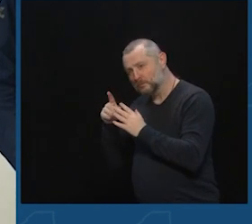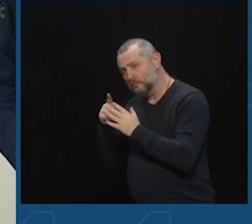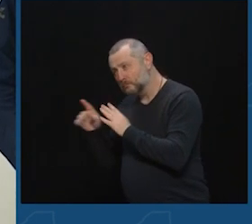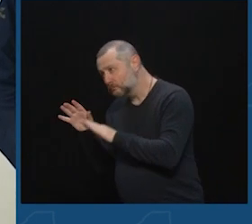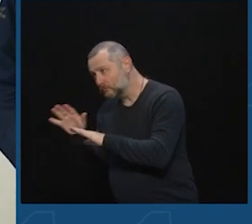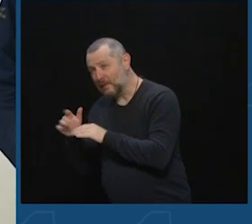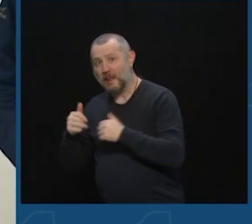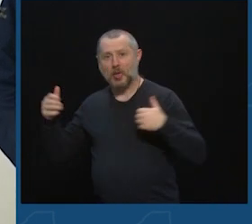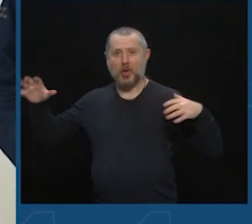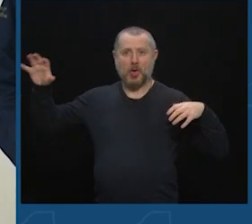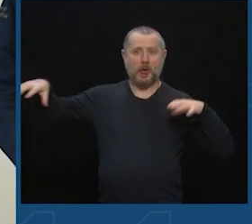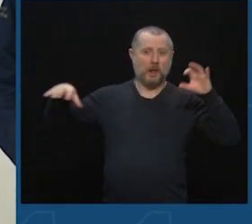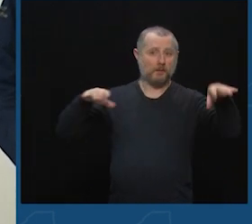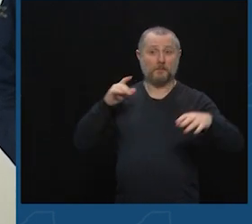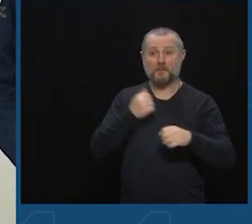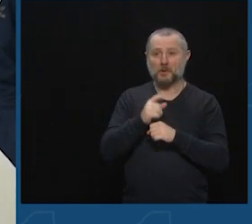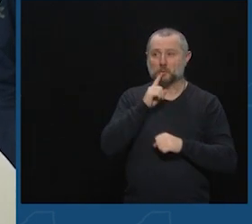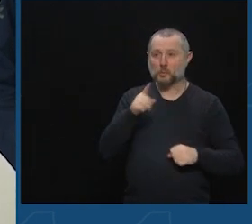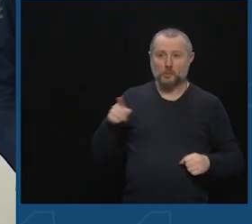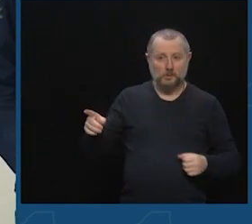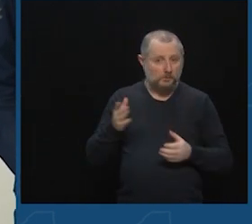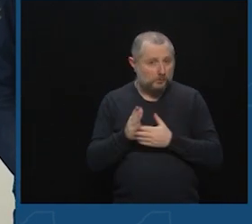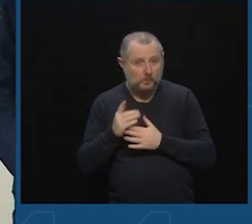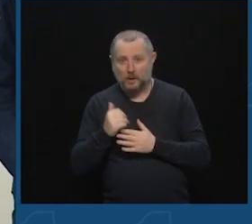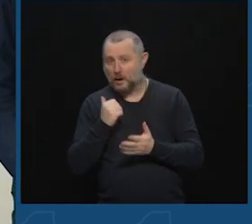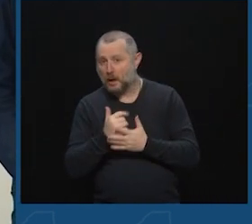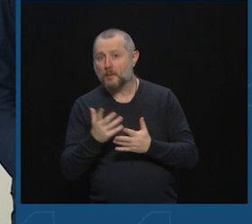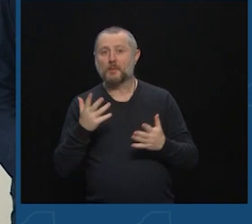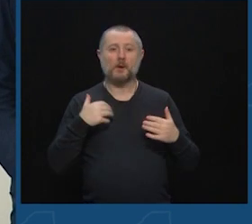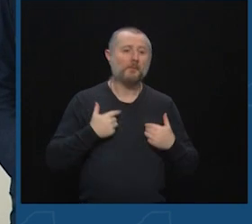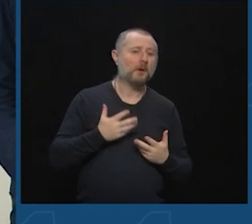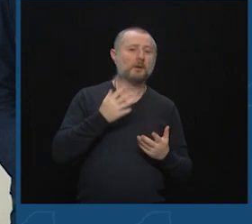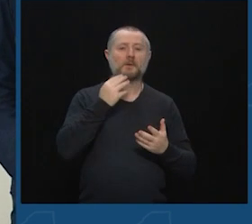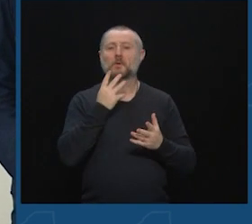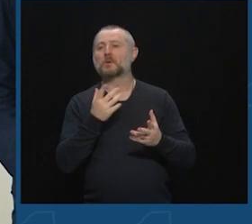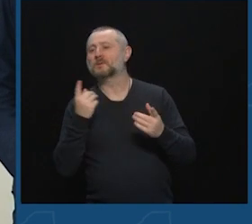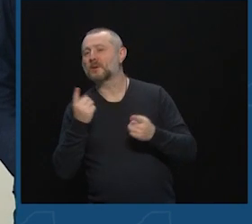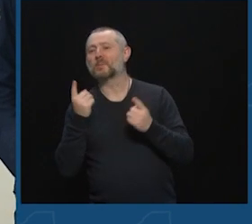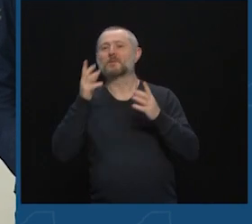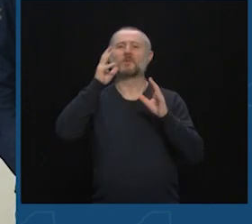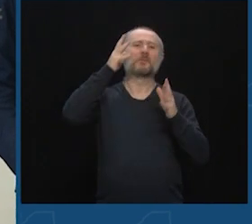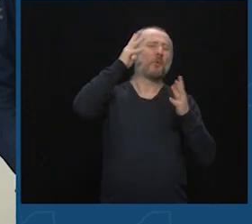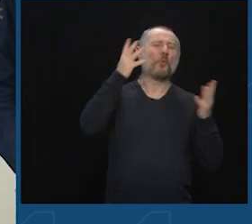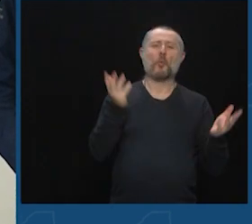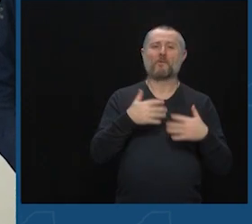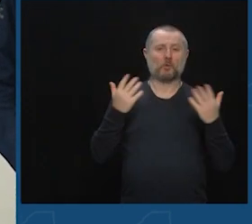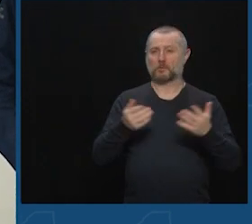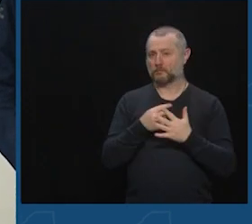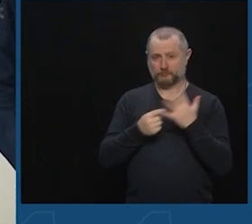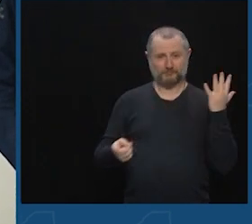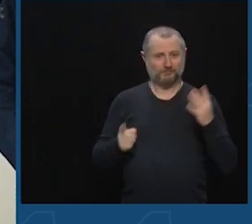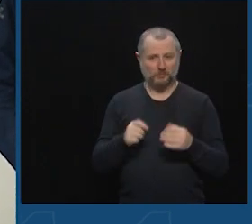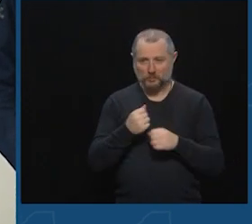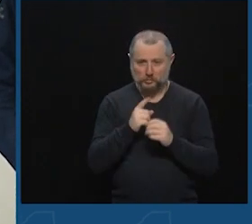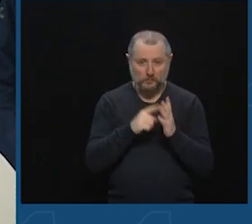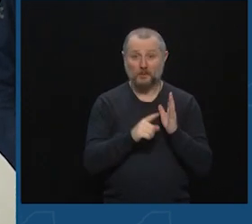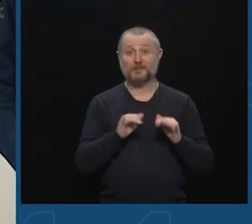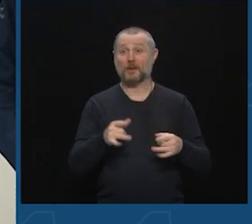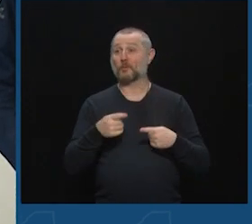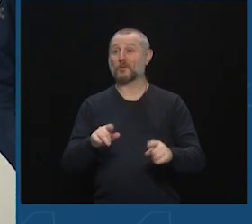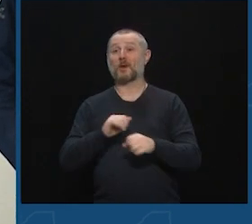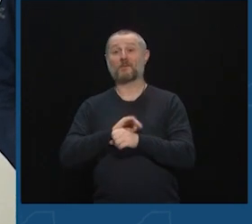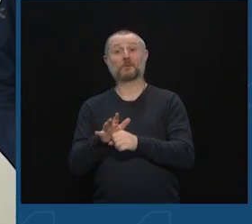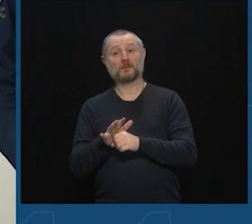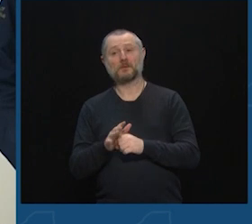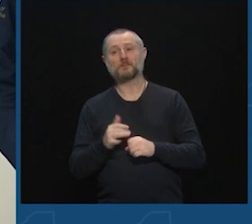most help with their animals, or an aging parent, or someone who needs medicine. And even during a pandemic, I went into one of the warming